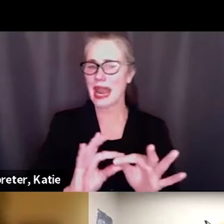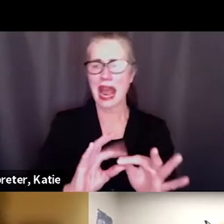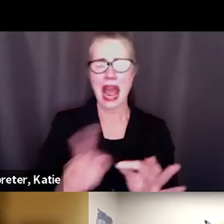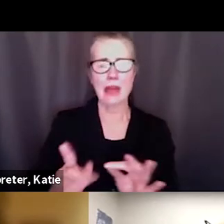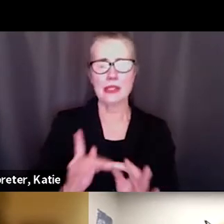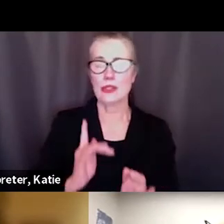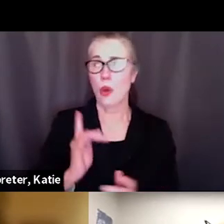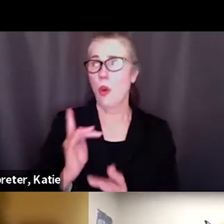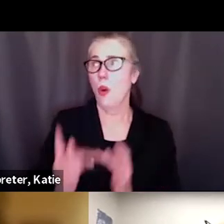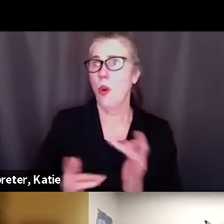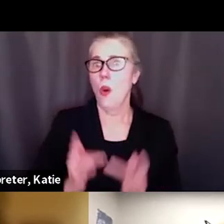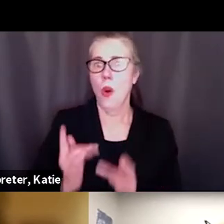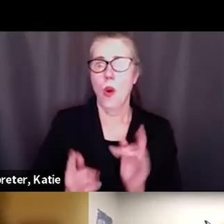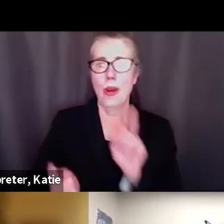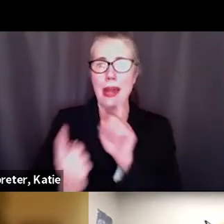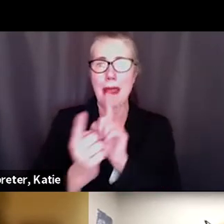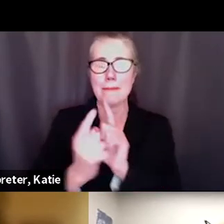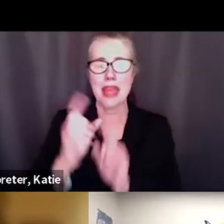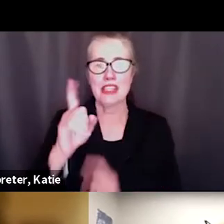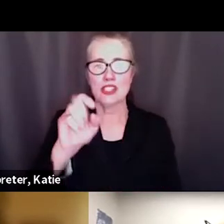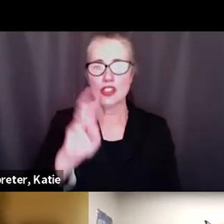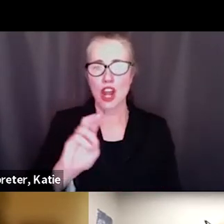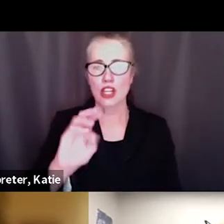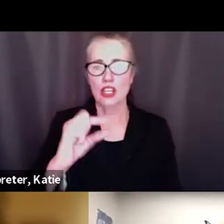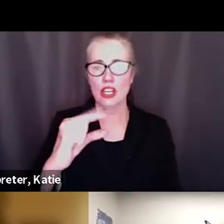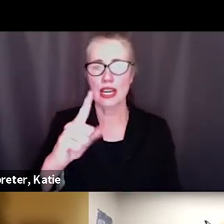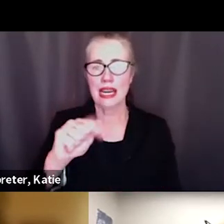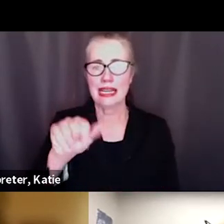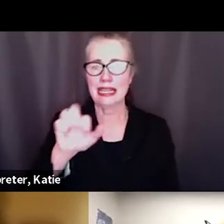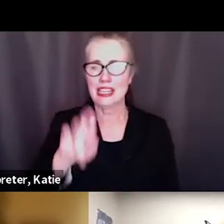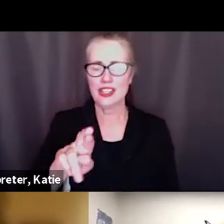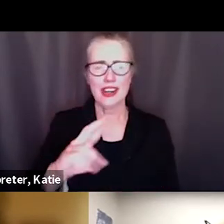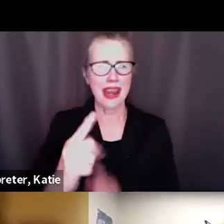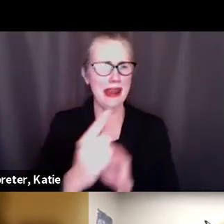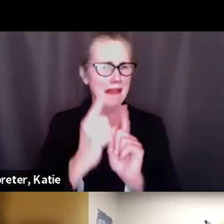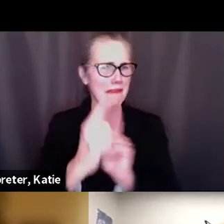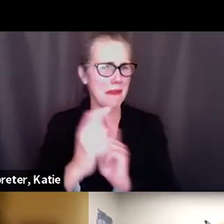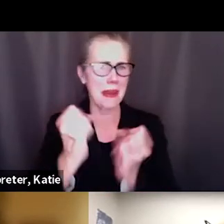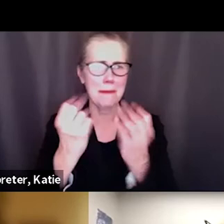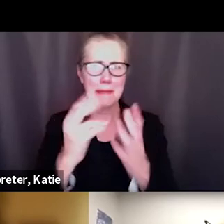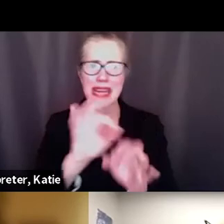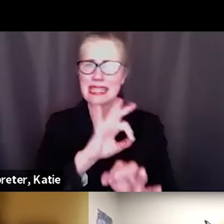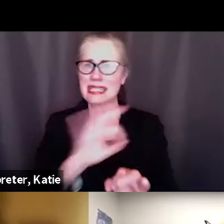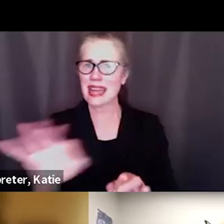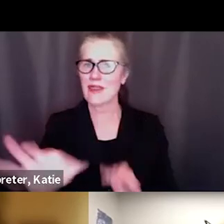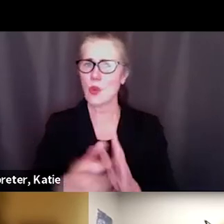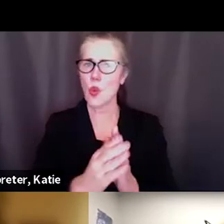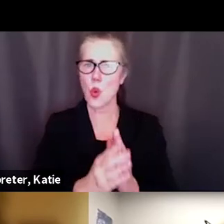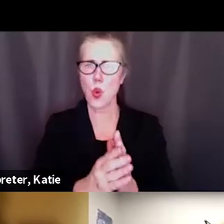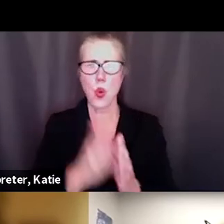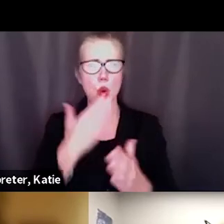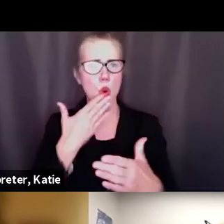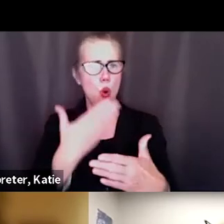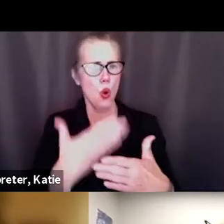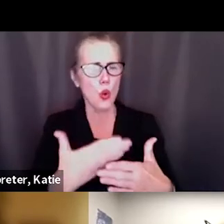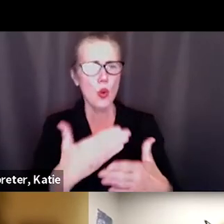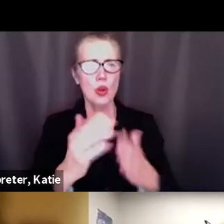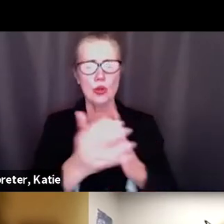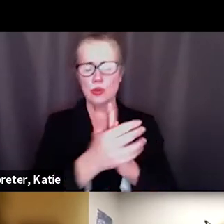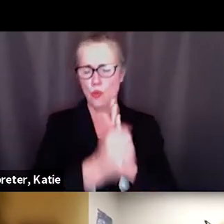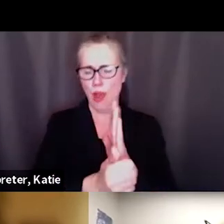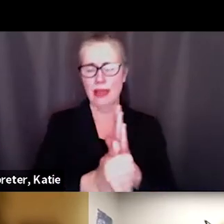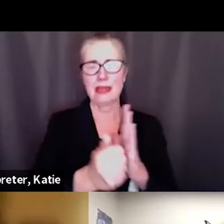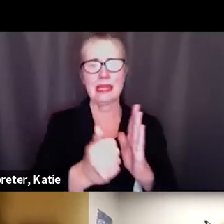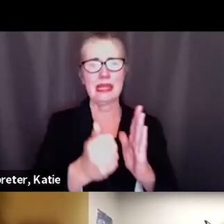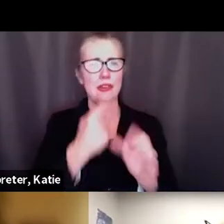glazier and realized and i've met so many staff and other teachers and leaders at san marcos high school just the quality of of commitment and dedication and